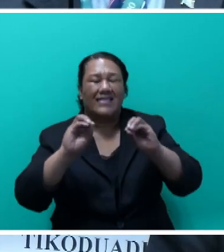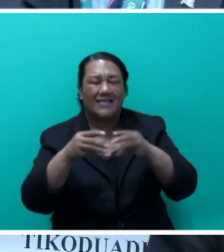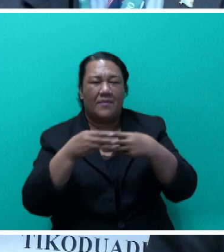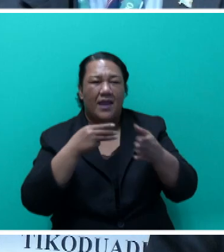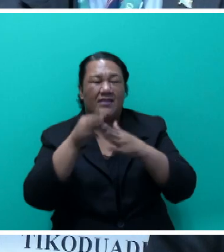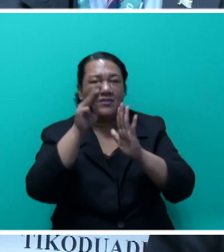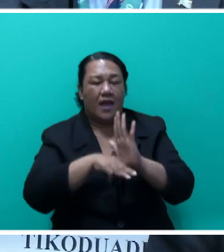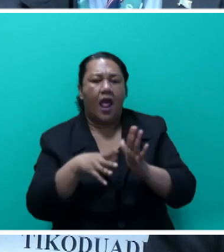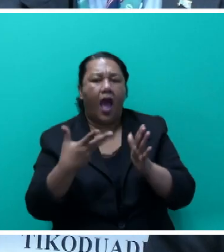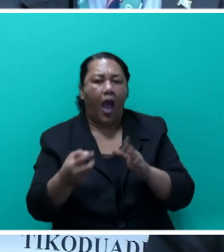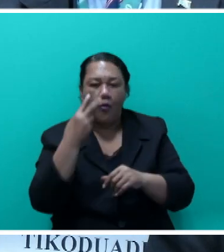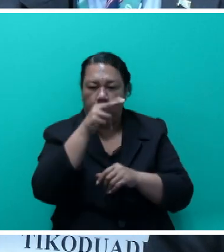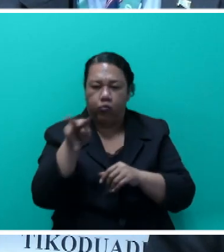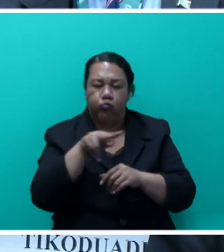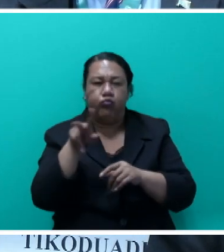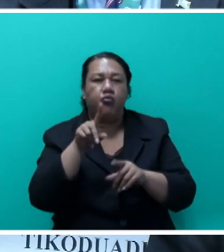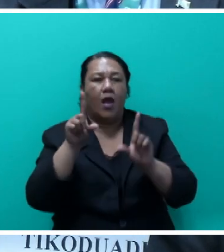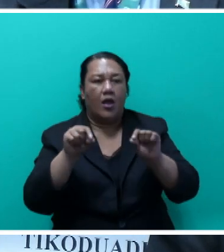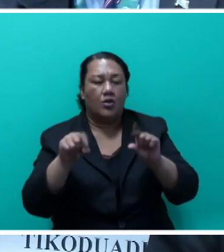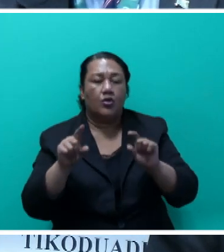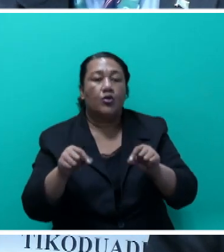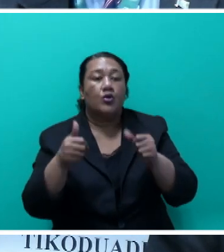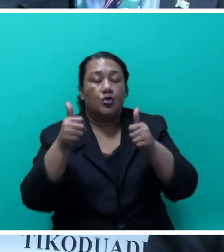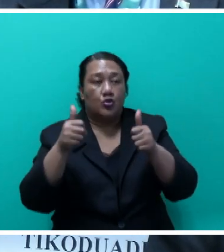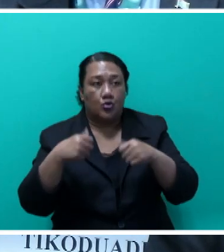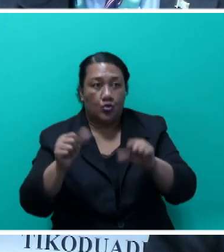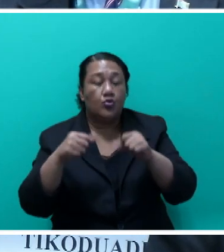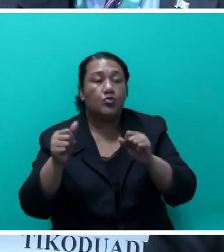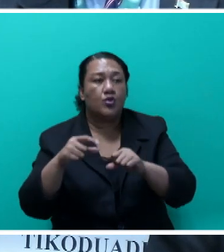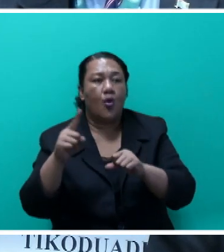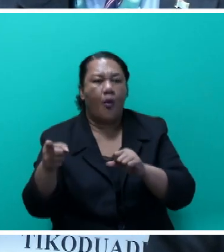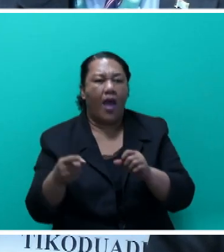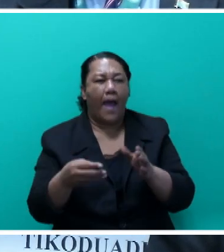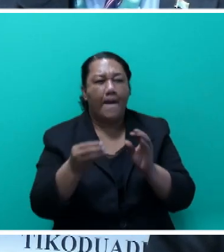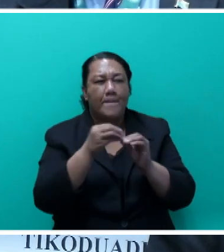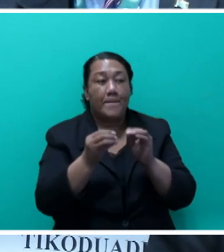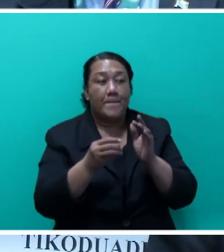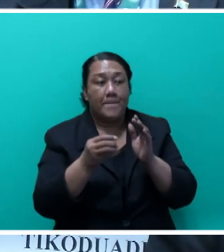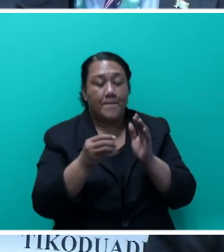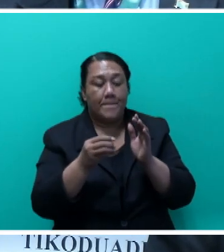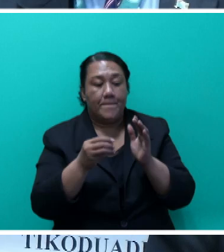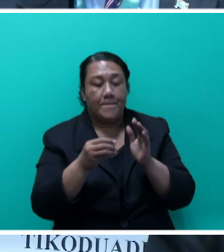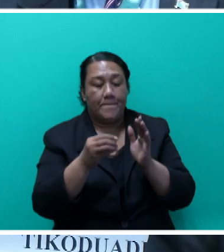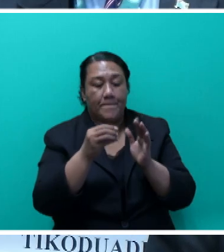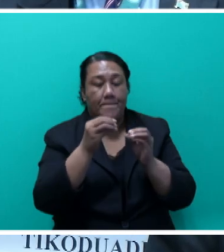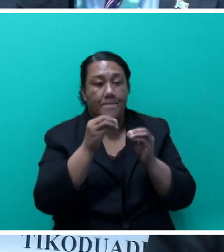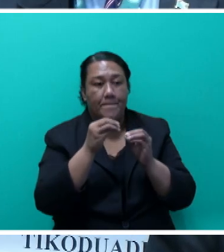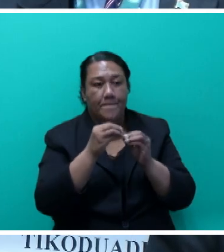retention, mulching, and potential use of biofertilizers to sustain growth during the dry